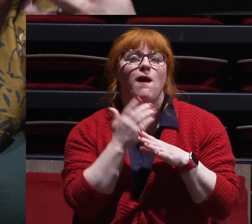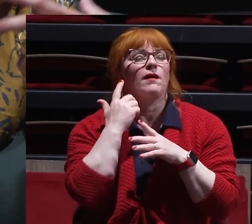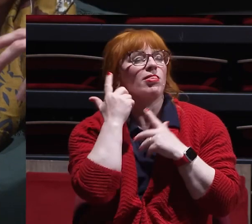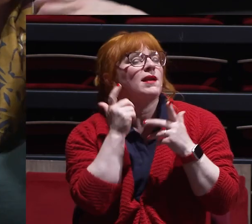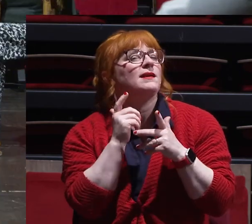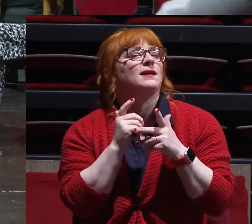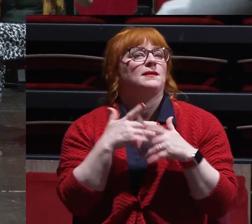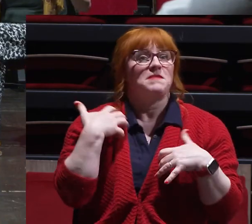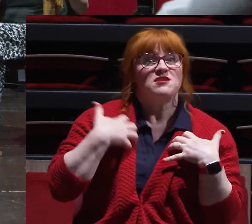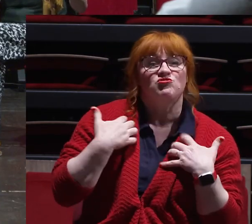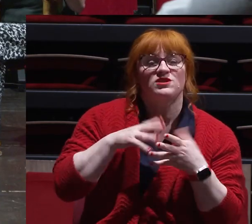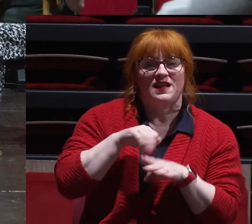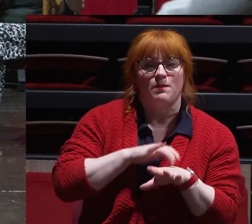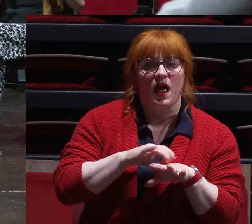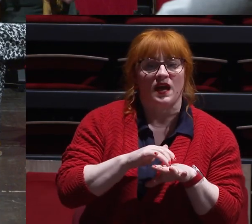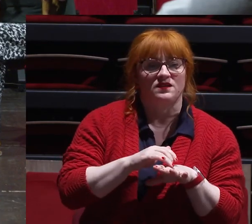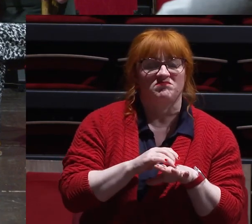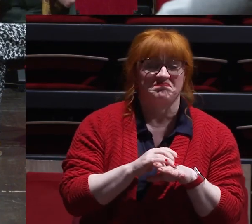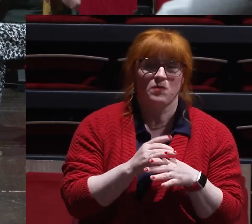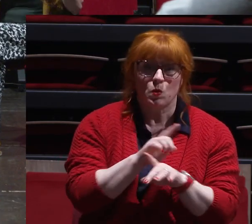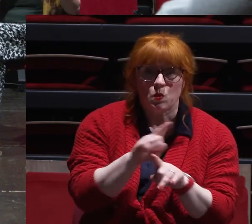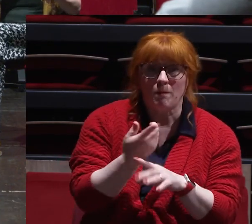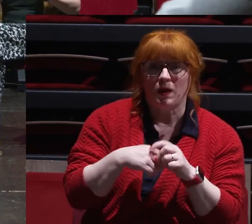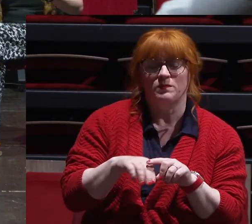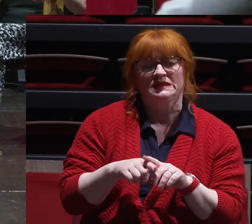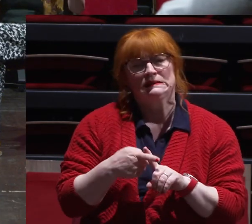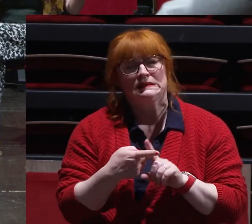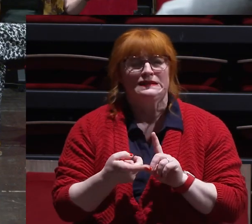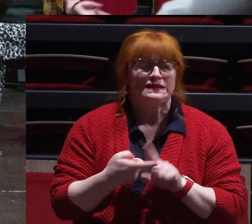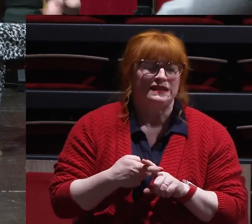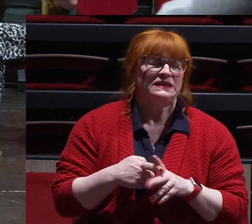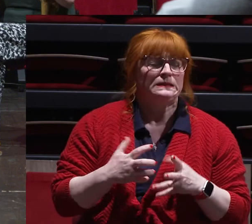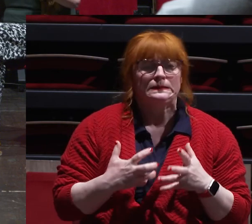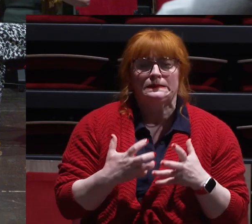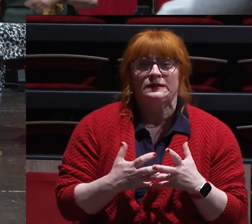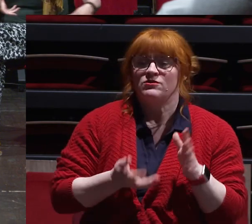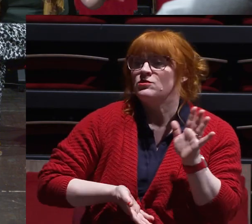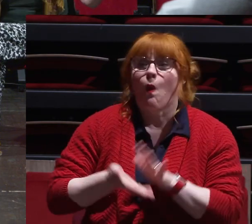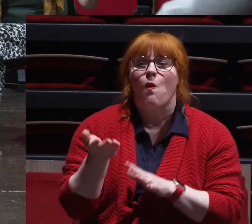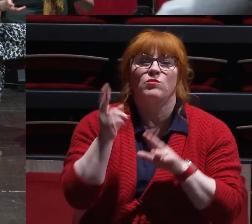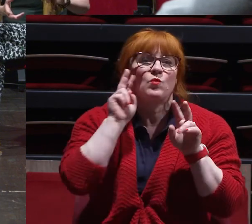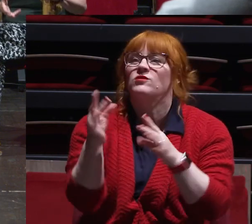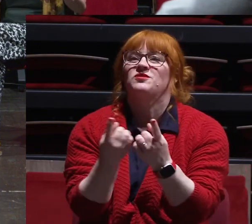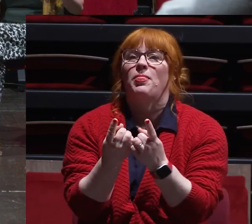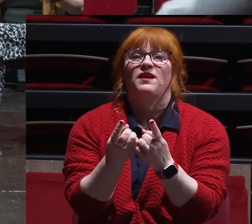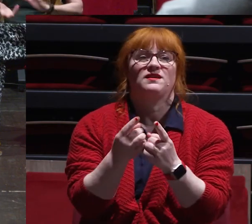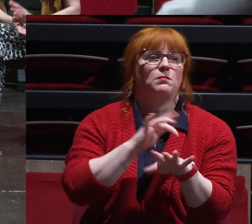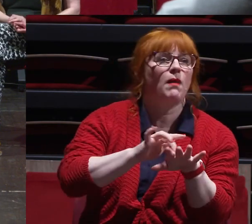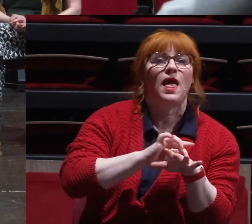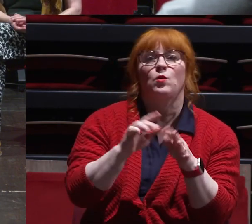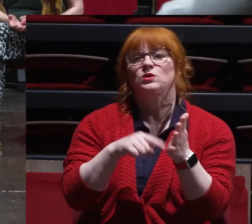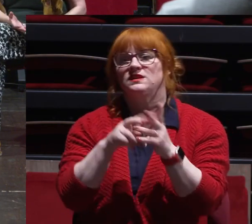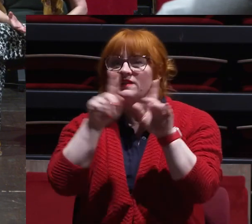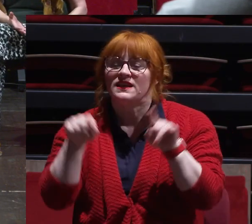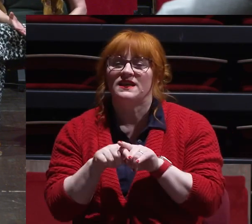thinking about things, thinking about the world, being interested. And if you get stuck on stuff, go and watch a play or go and watch some telly. You'll find